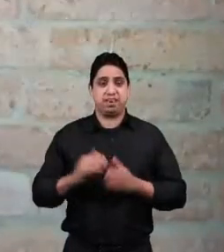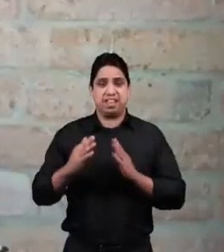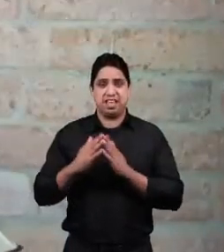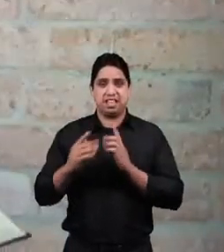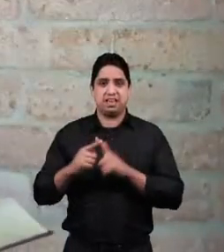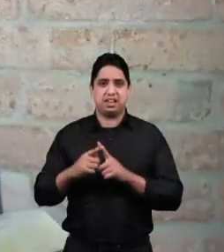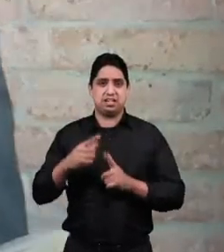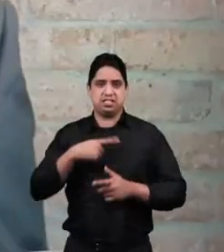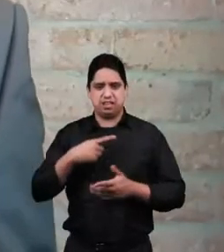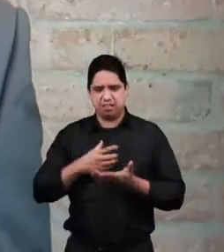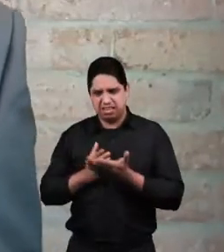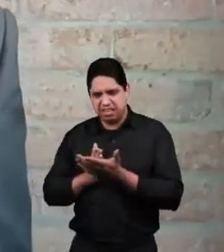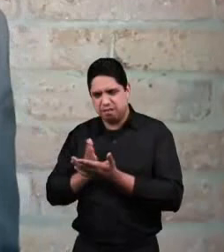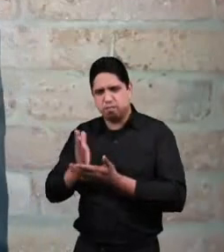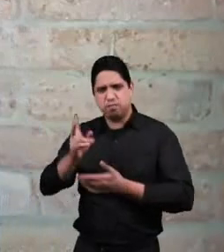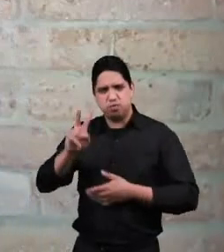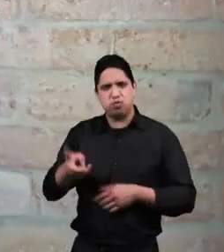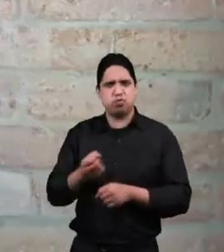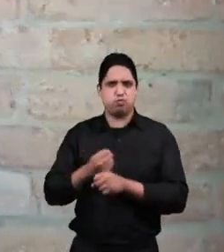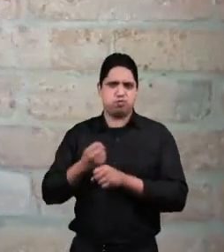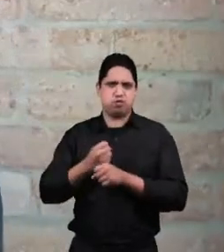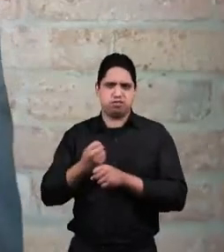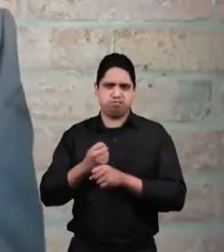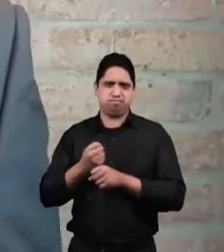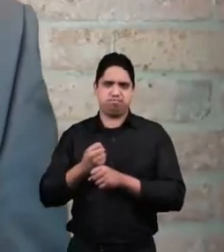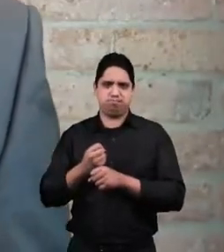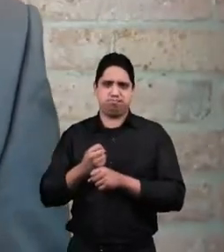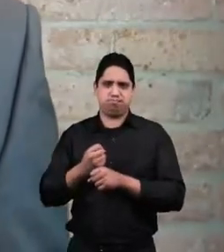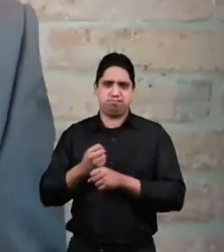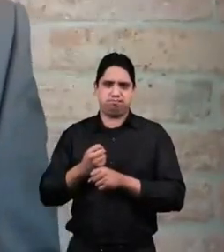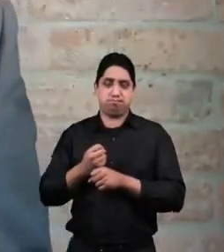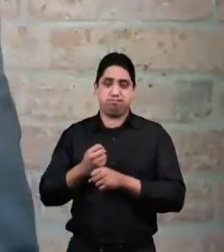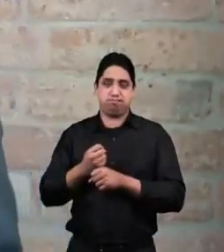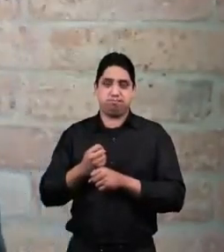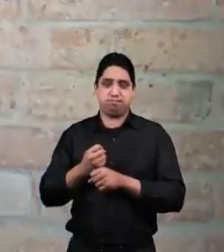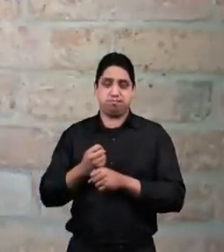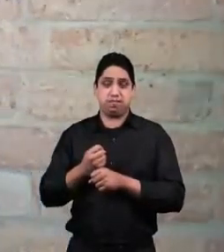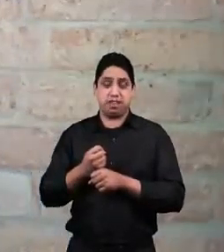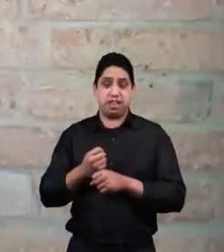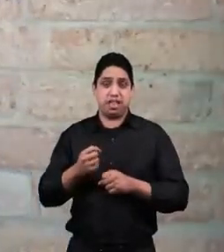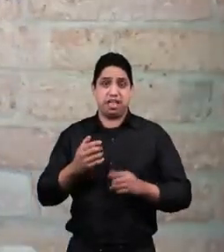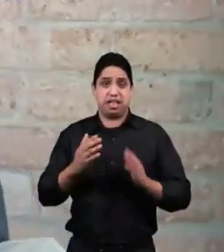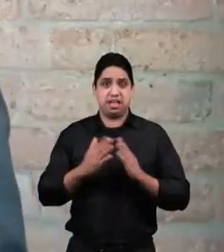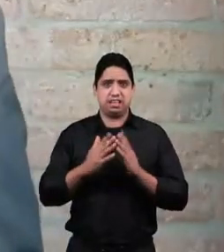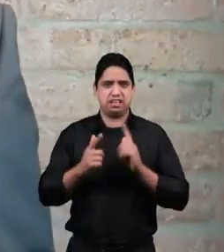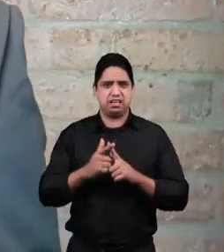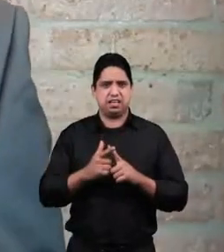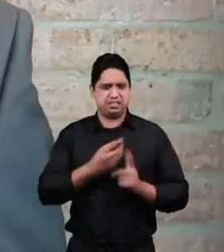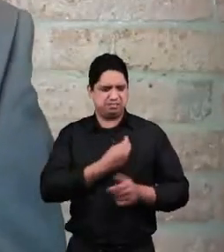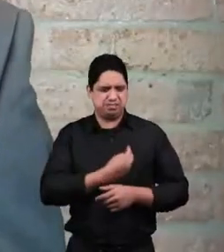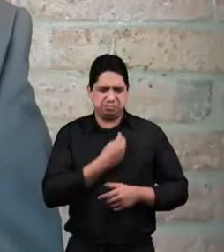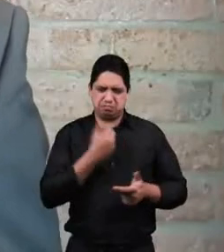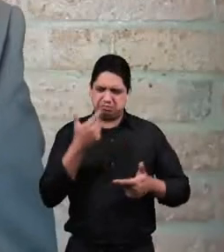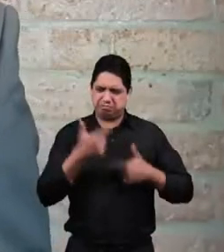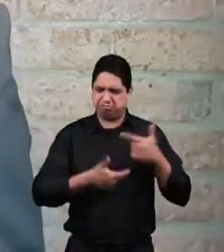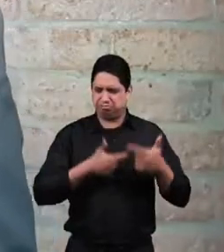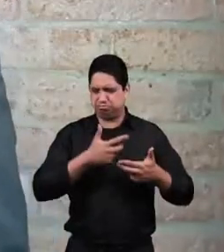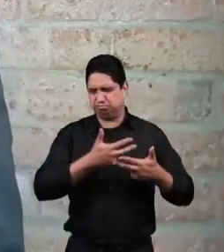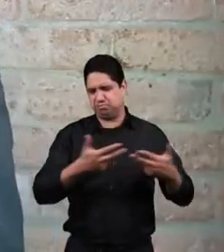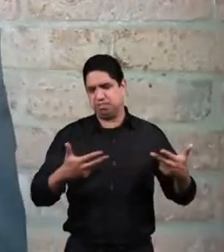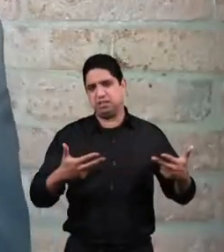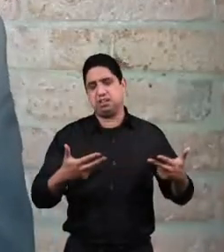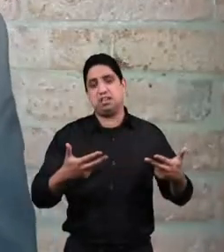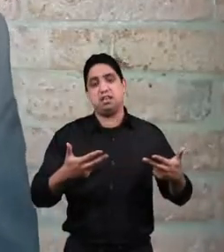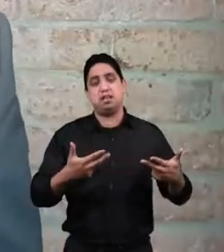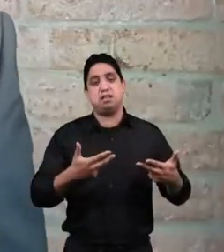The church had a journey of 2,000 years. It passed through many